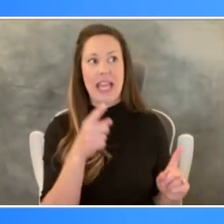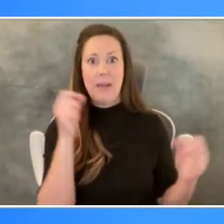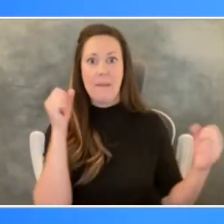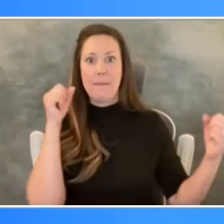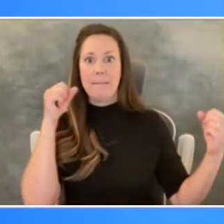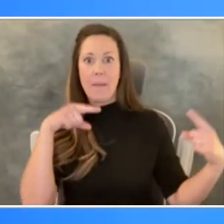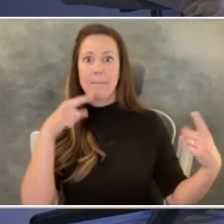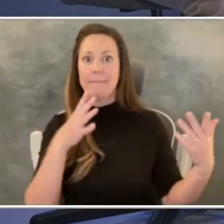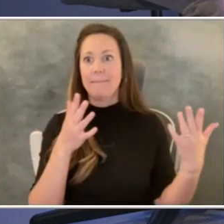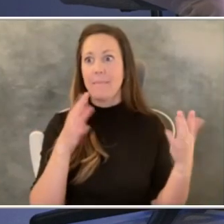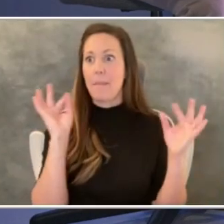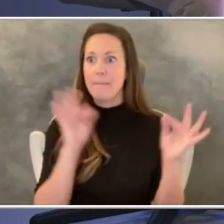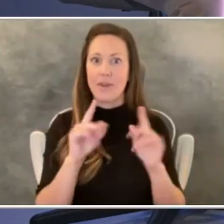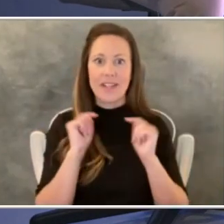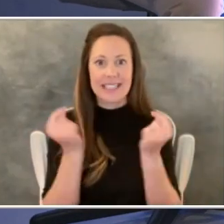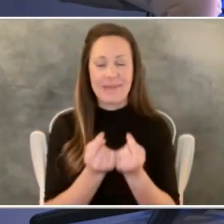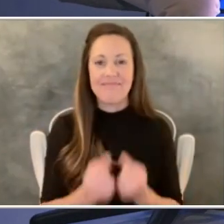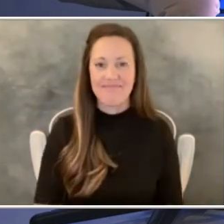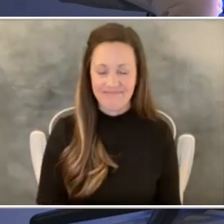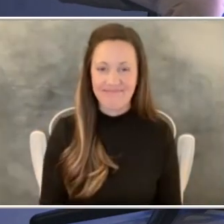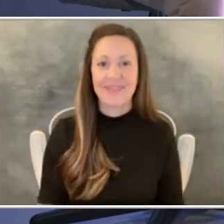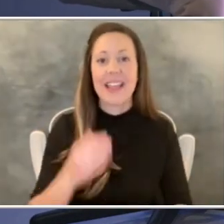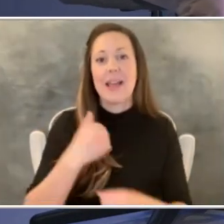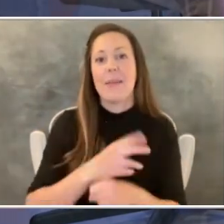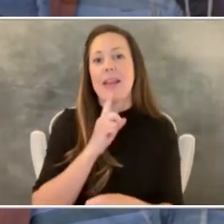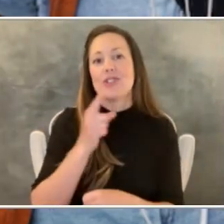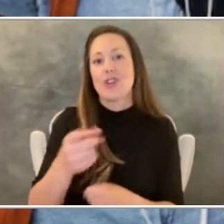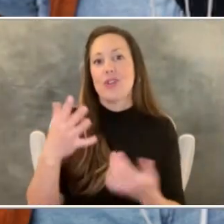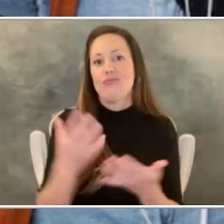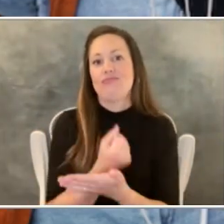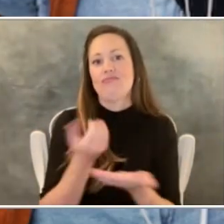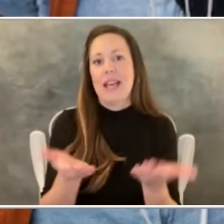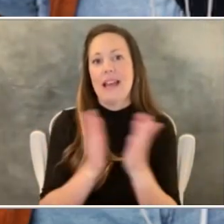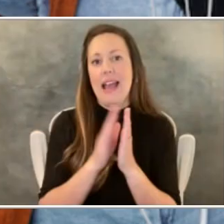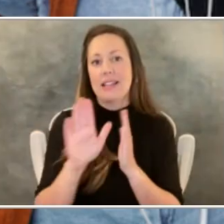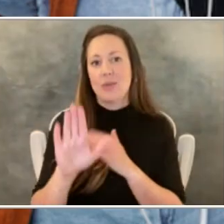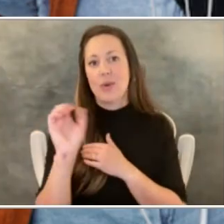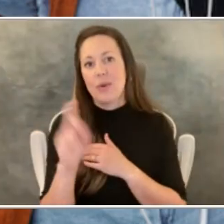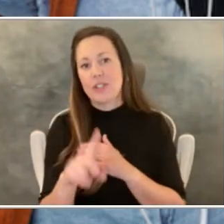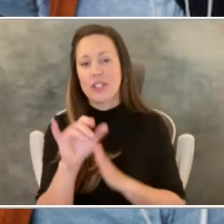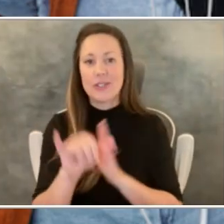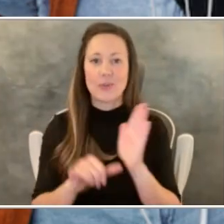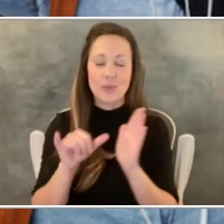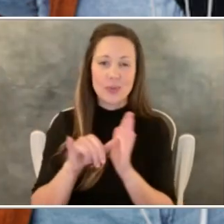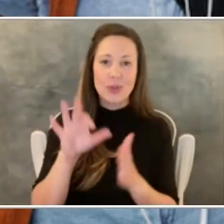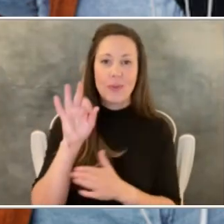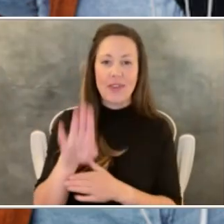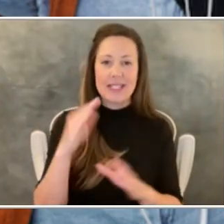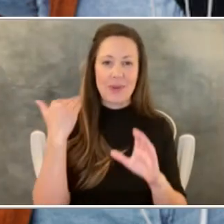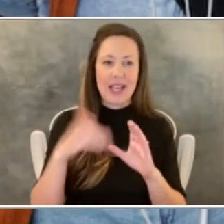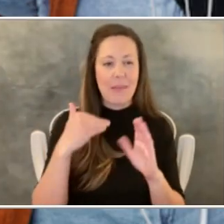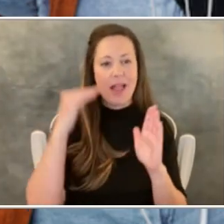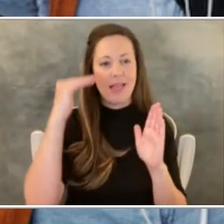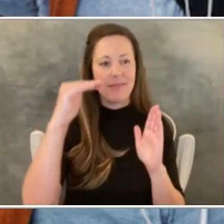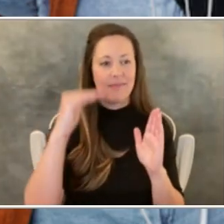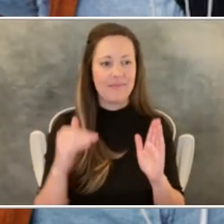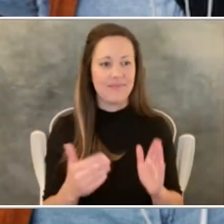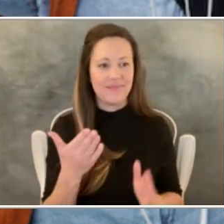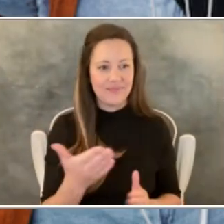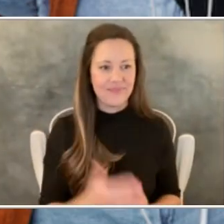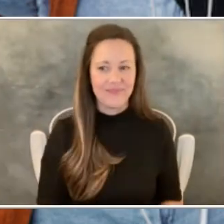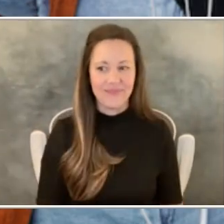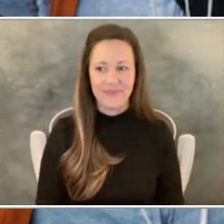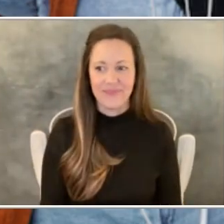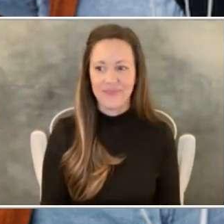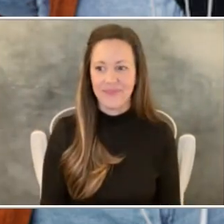team. Love that. All right, be sure to ask your questions. Use the chat on YouTube or Facebook. You can email the Medical News Network. That information is there on